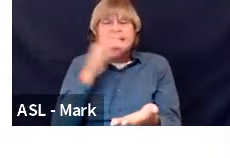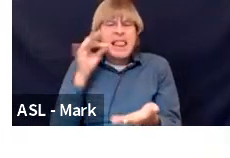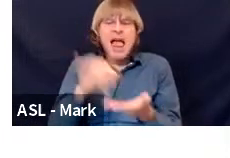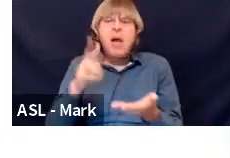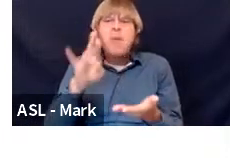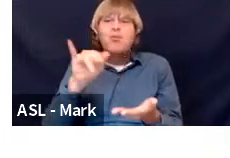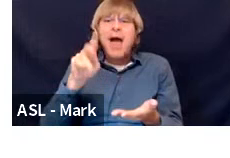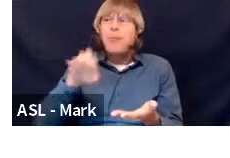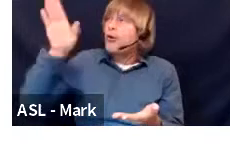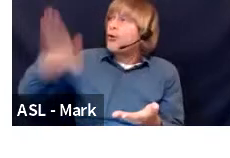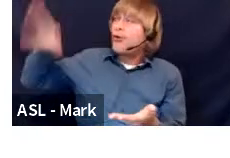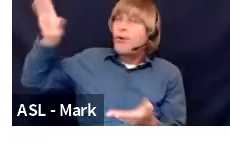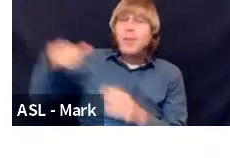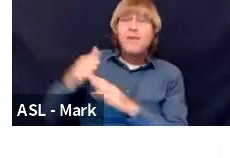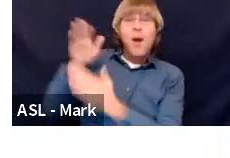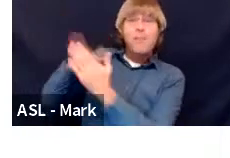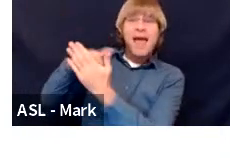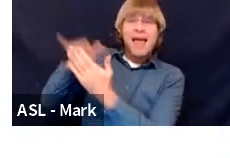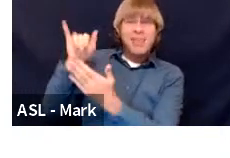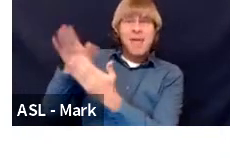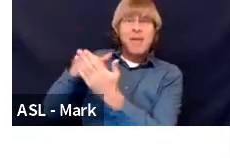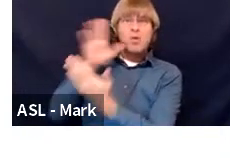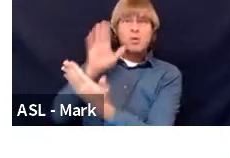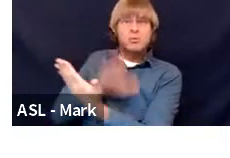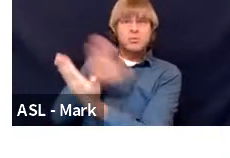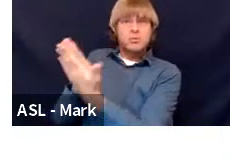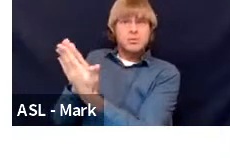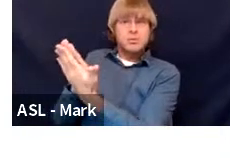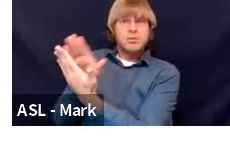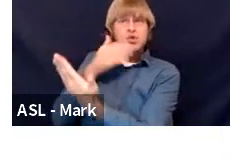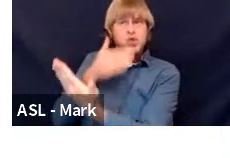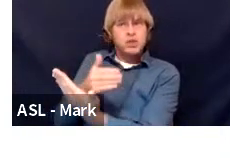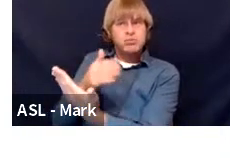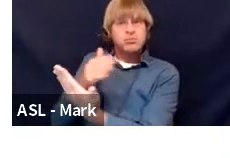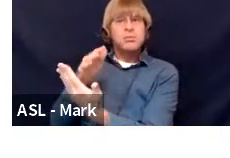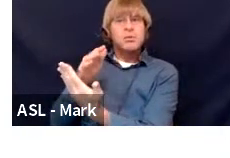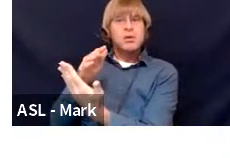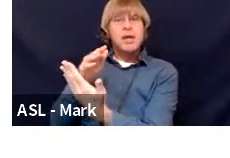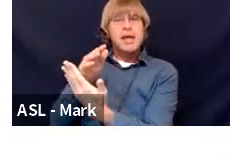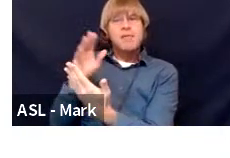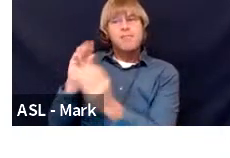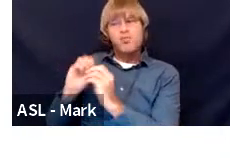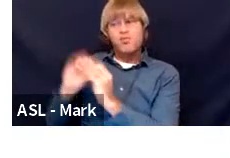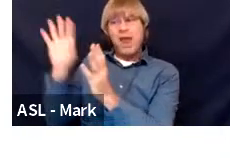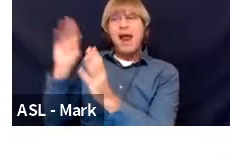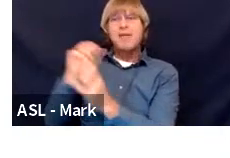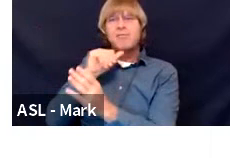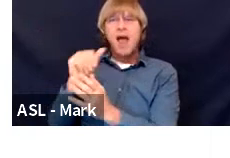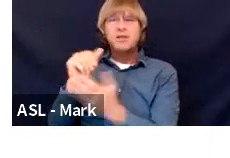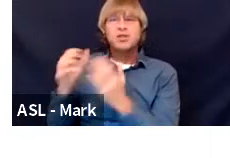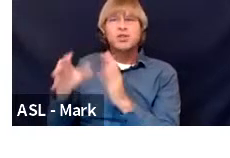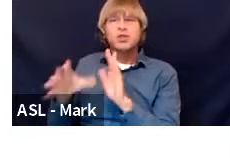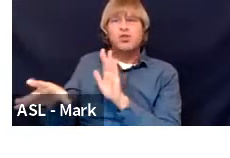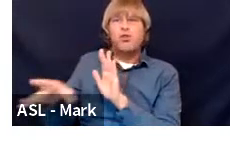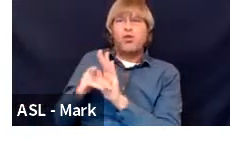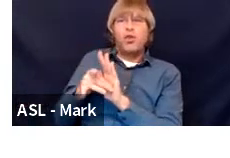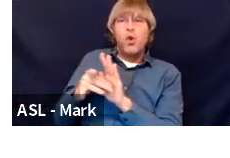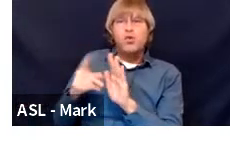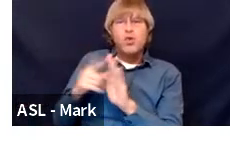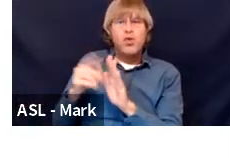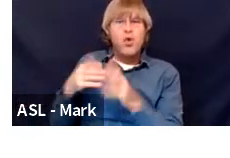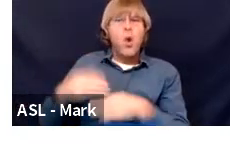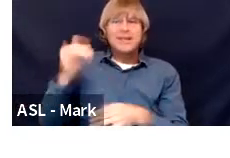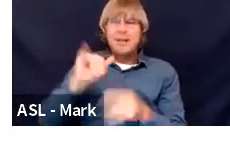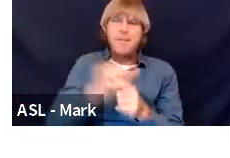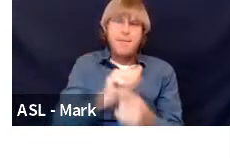on your walls before you go to paint. That paint's going to sit up nice, nice and bright, not soak into the wall. The same